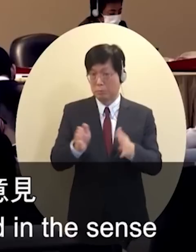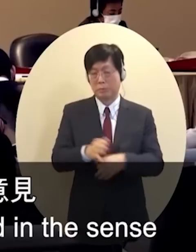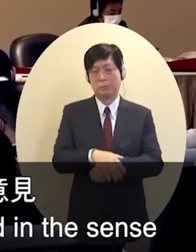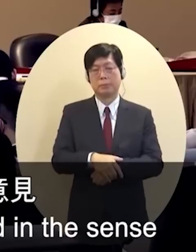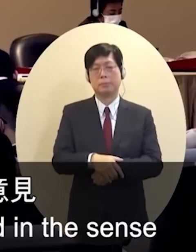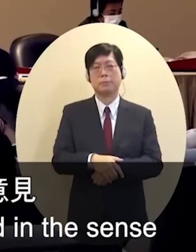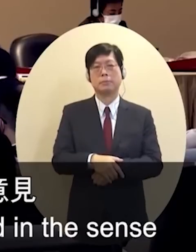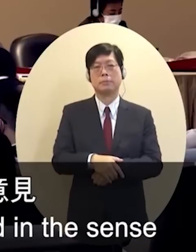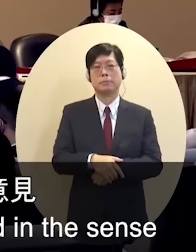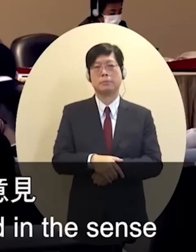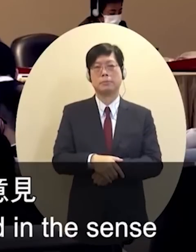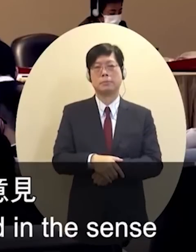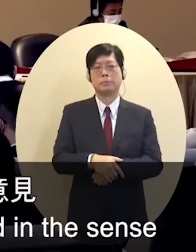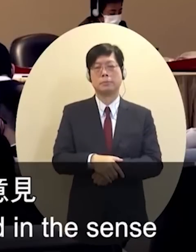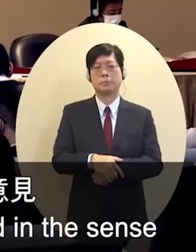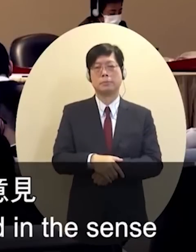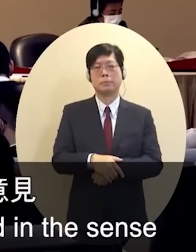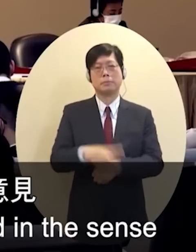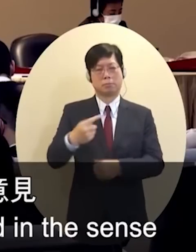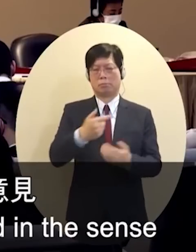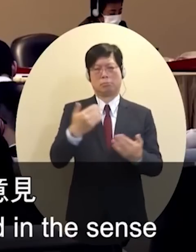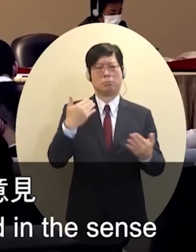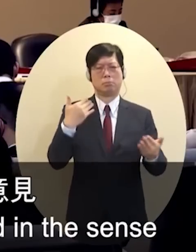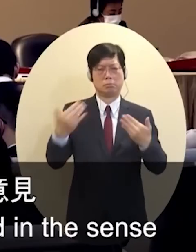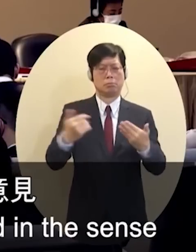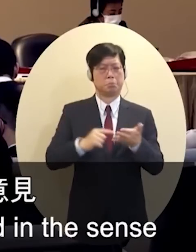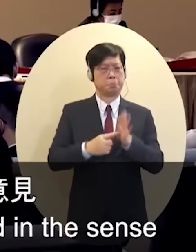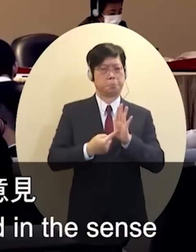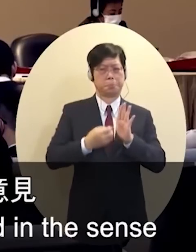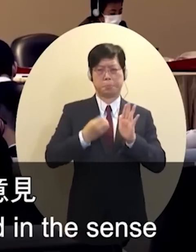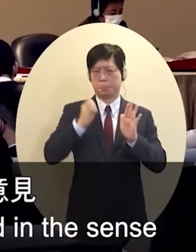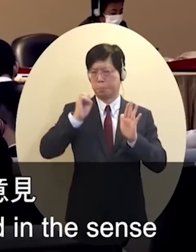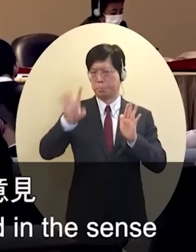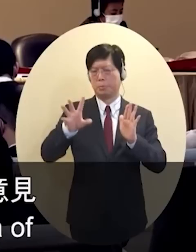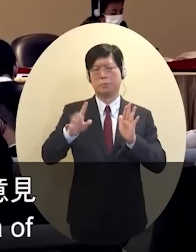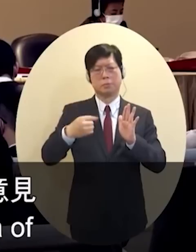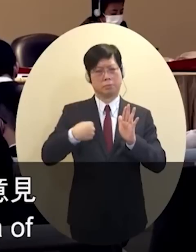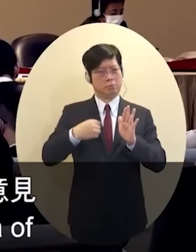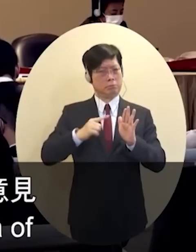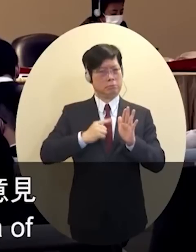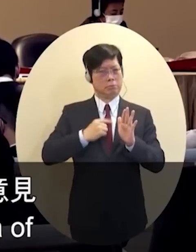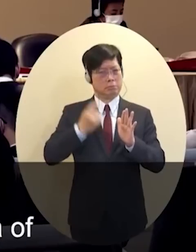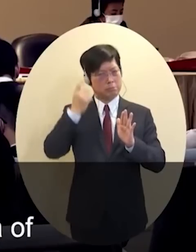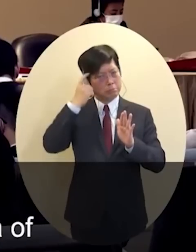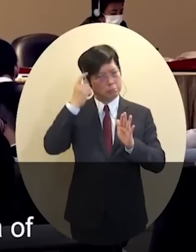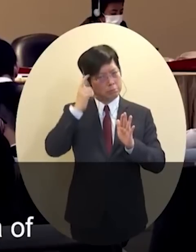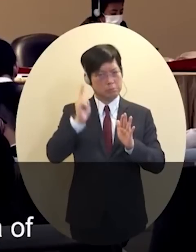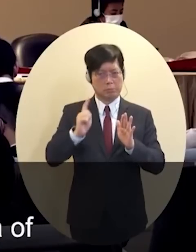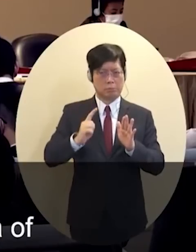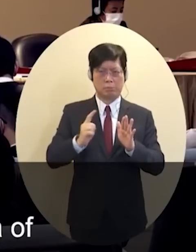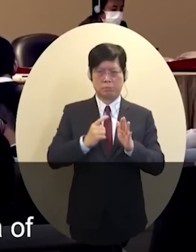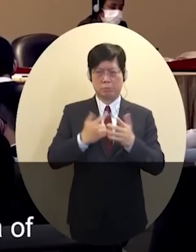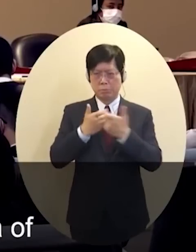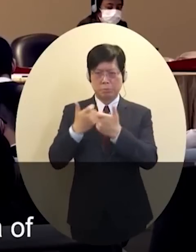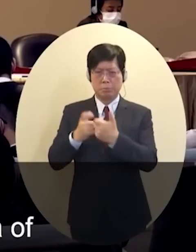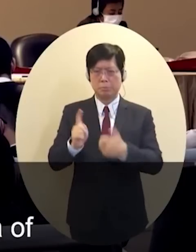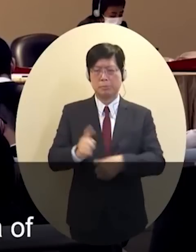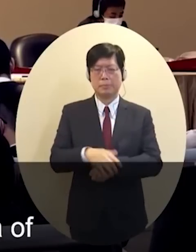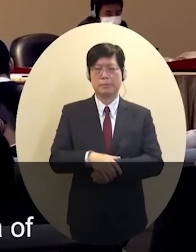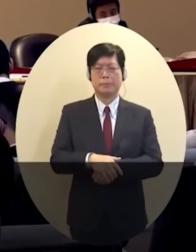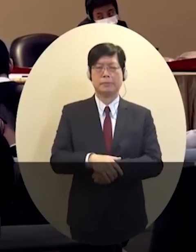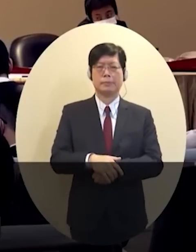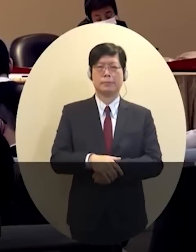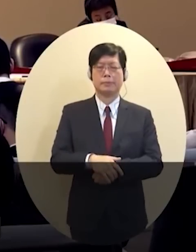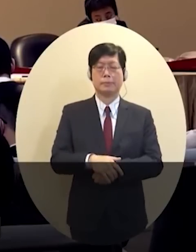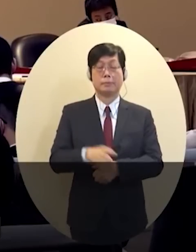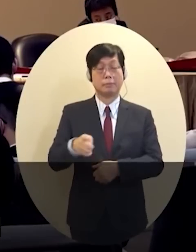made expressions which could be understood in the sense that he had already formed an